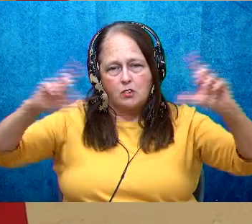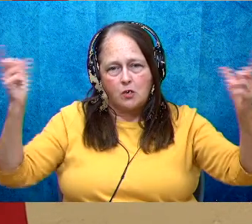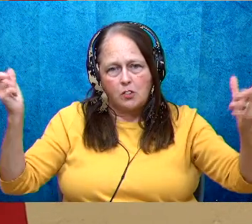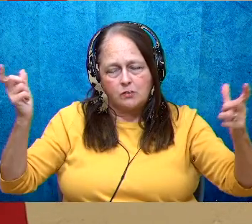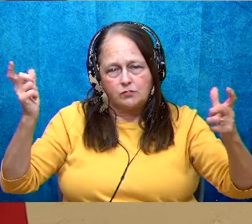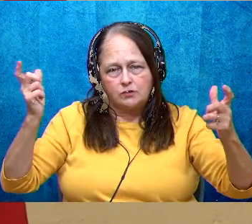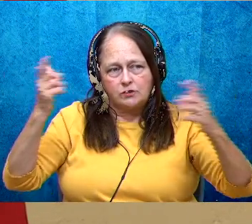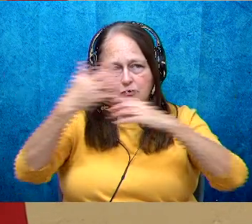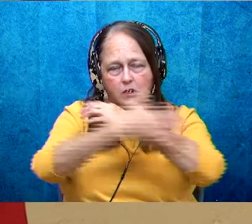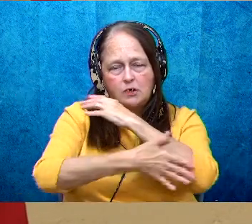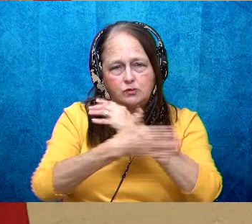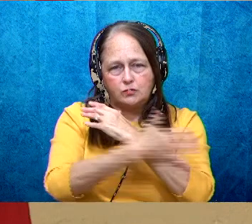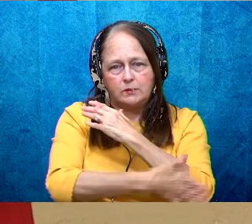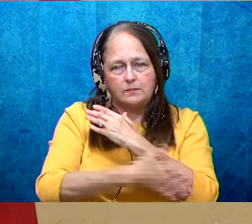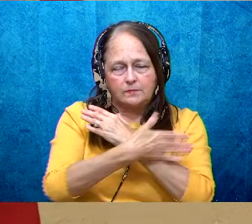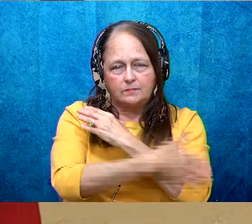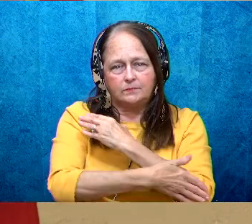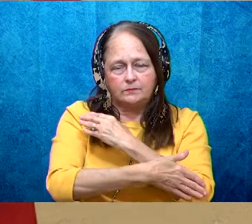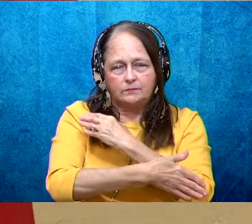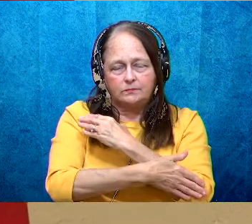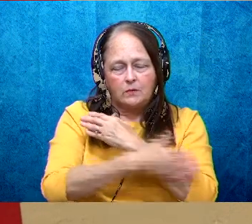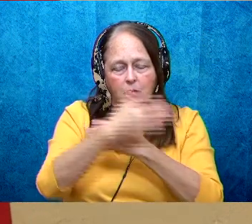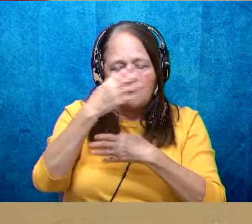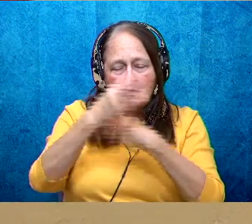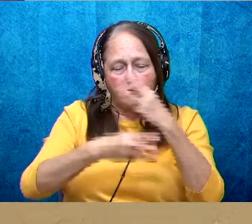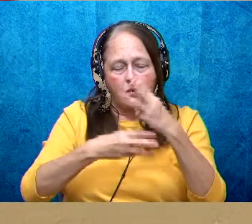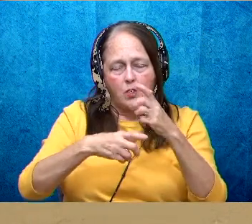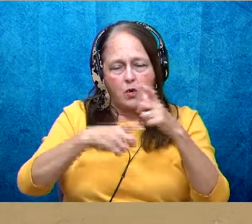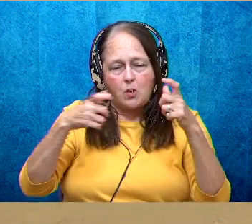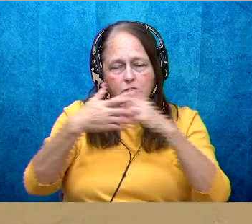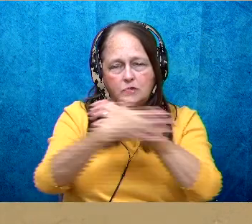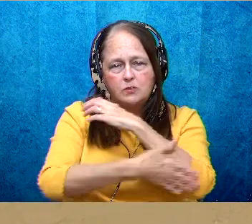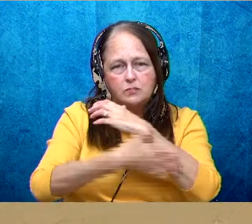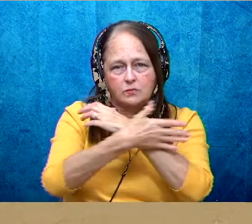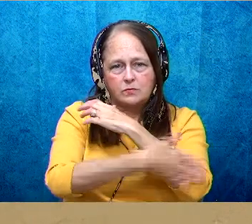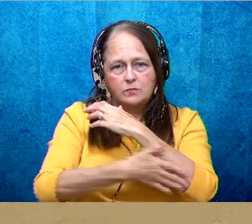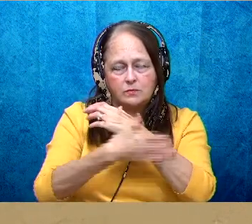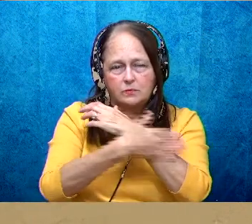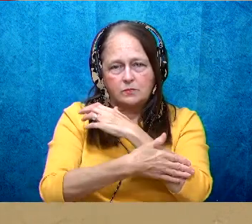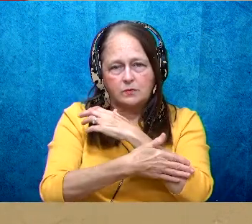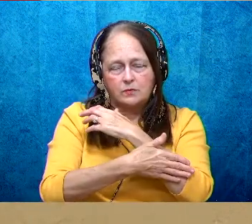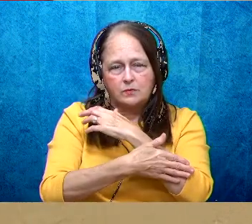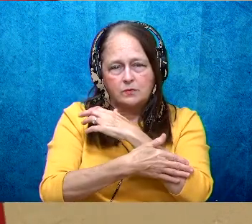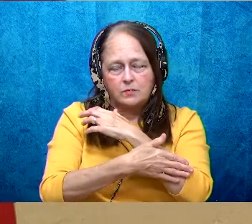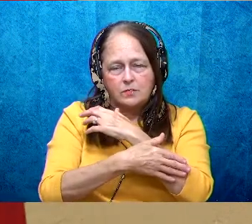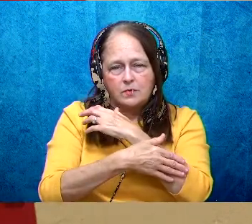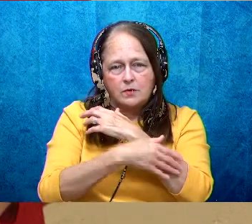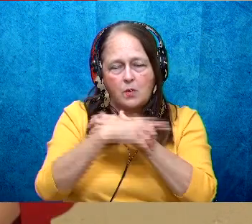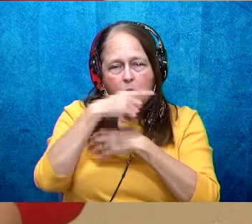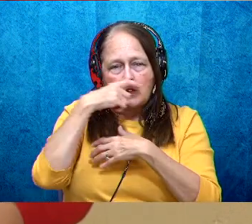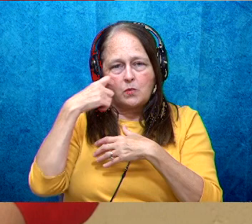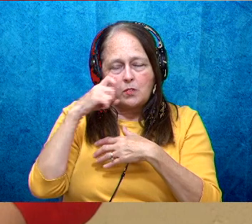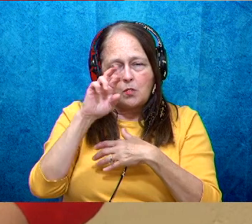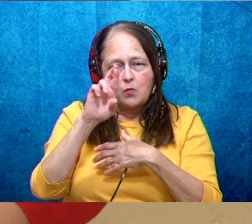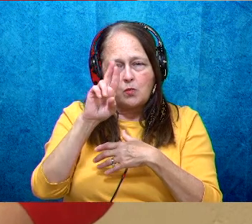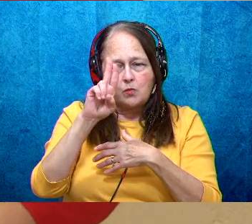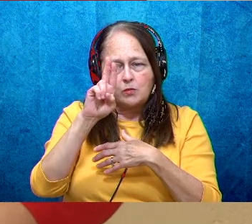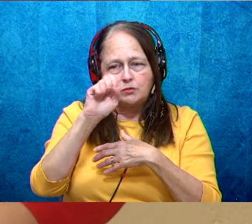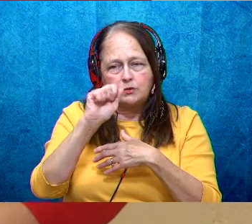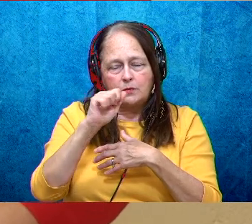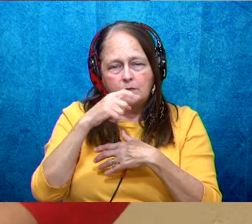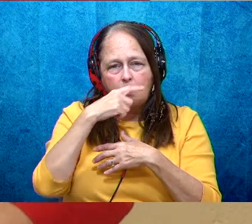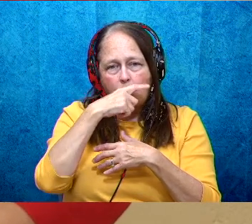largest country. And we know that the world's largest country is what? Russia. And its capital city